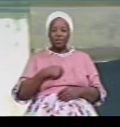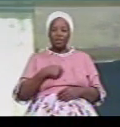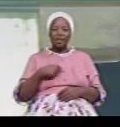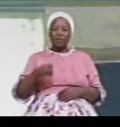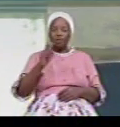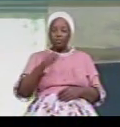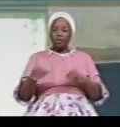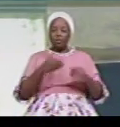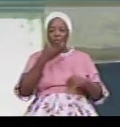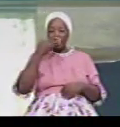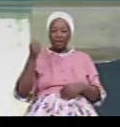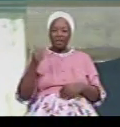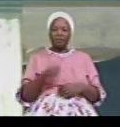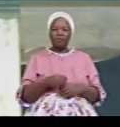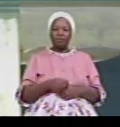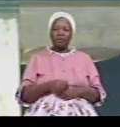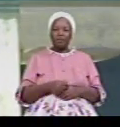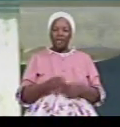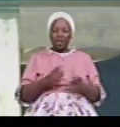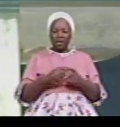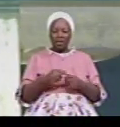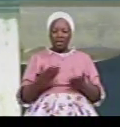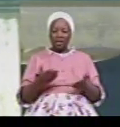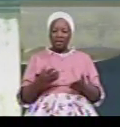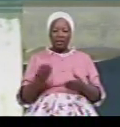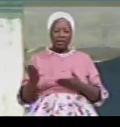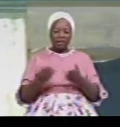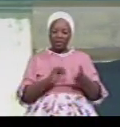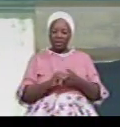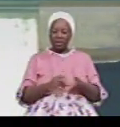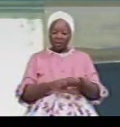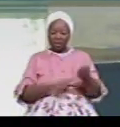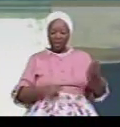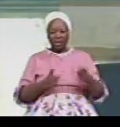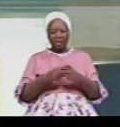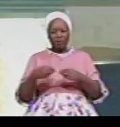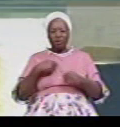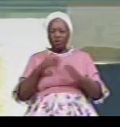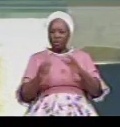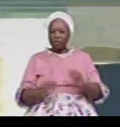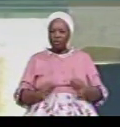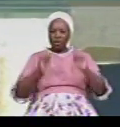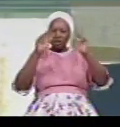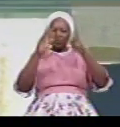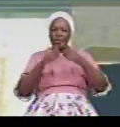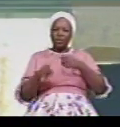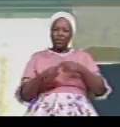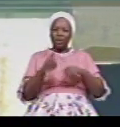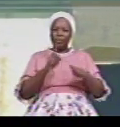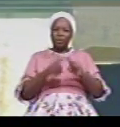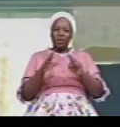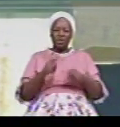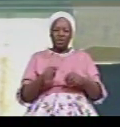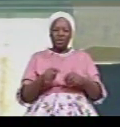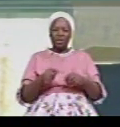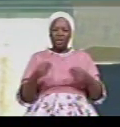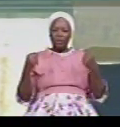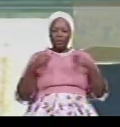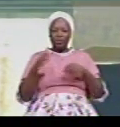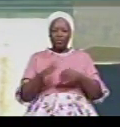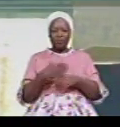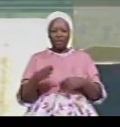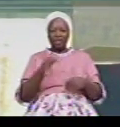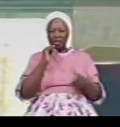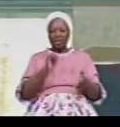pain and we submitted to them. But the pity is, our earthly fathers cannot